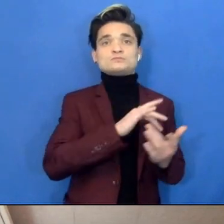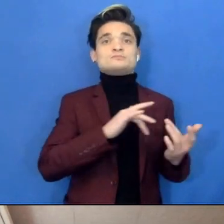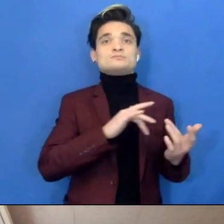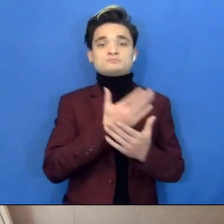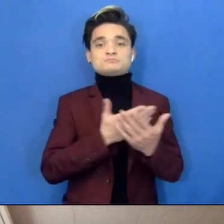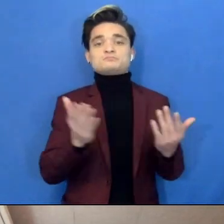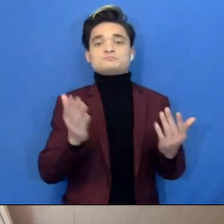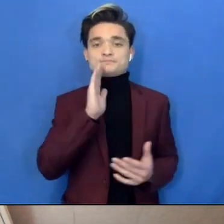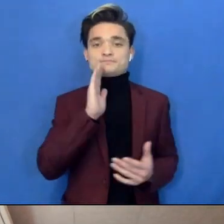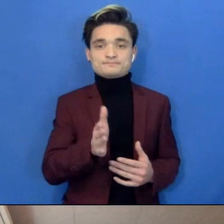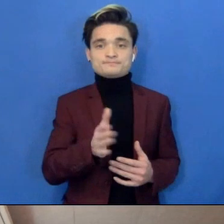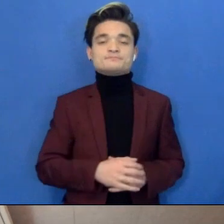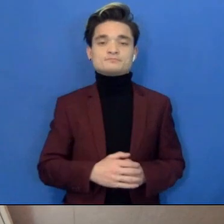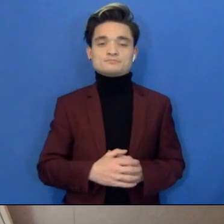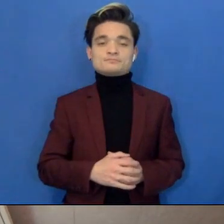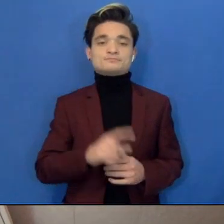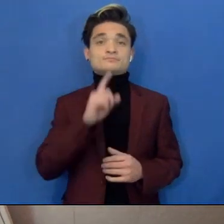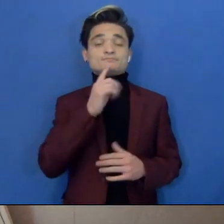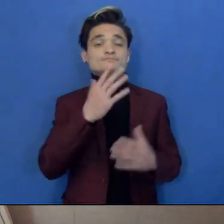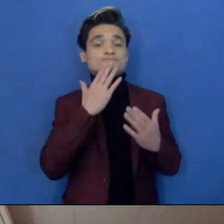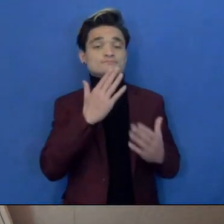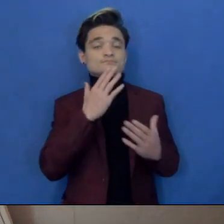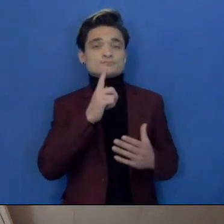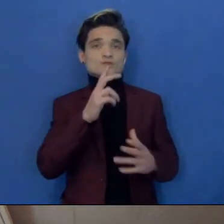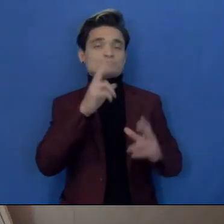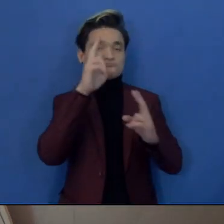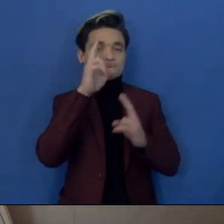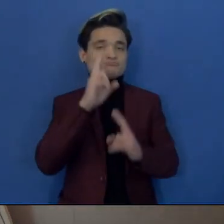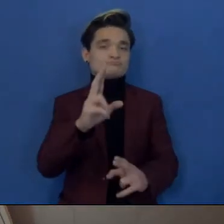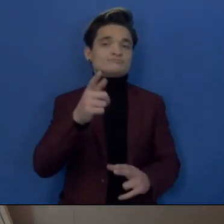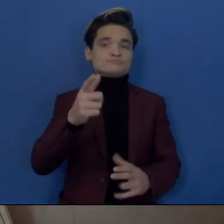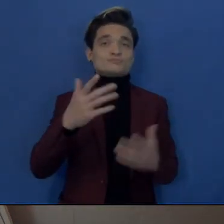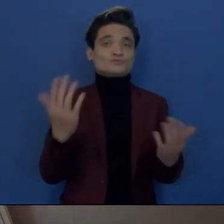much. It's been a pleasure. Thanks for joining us in this panel.